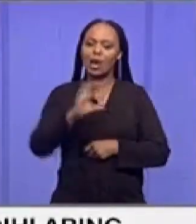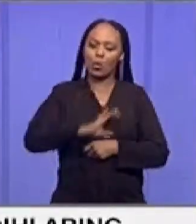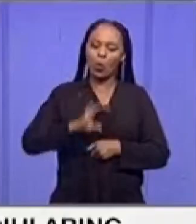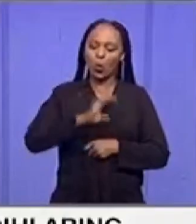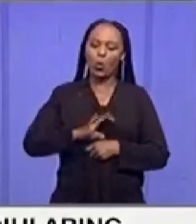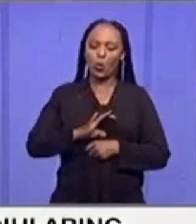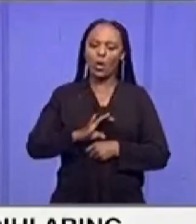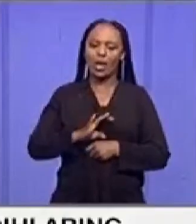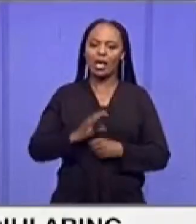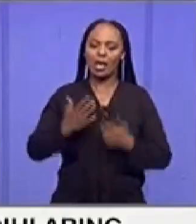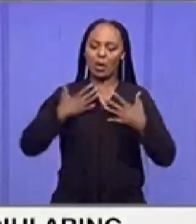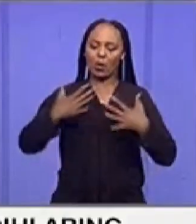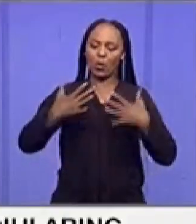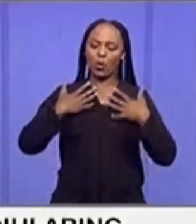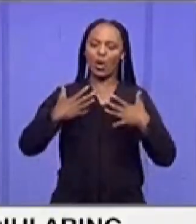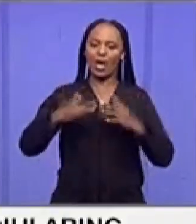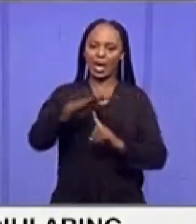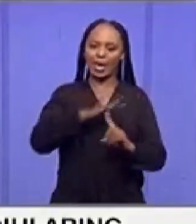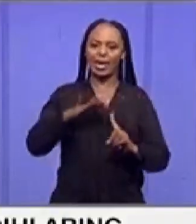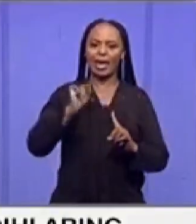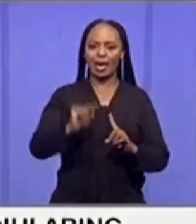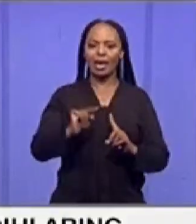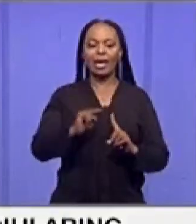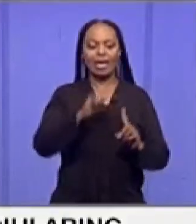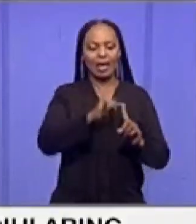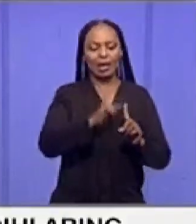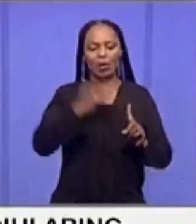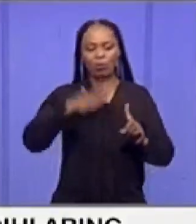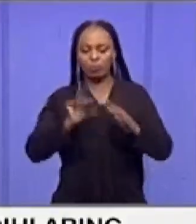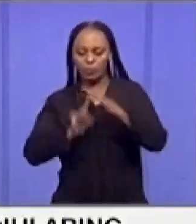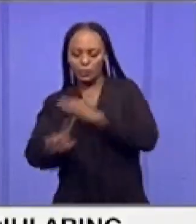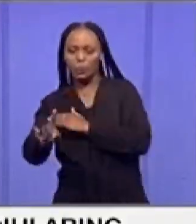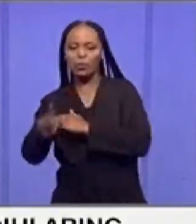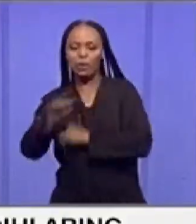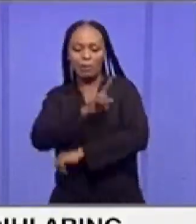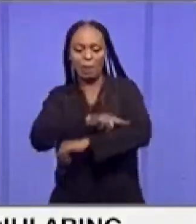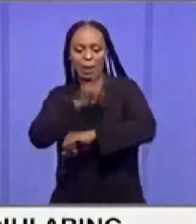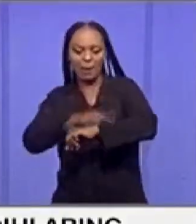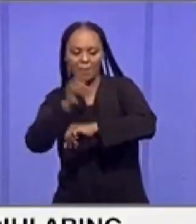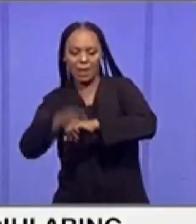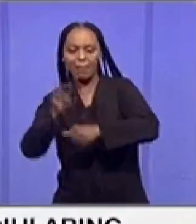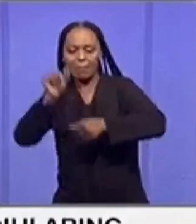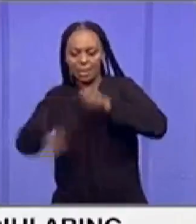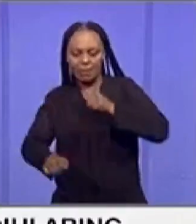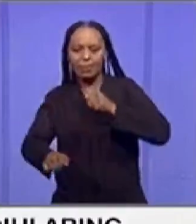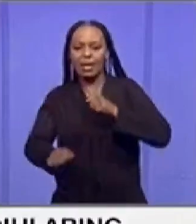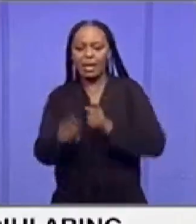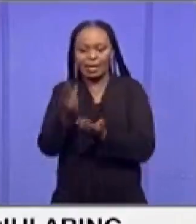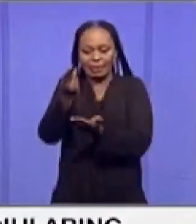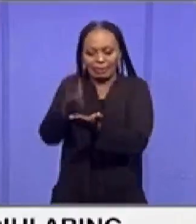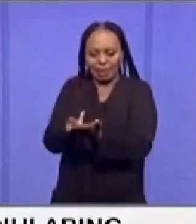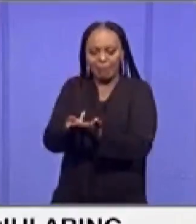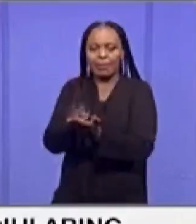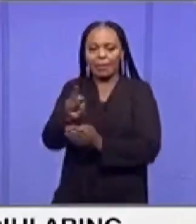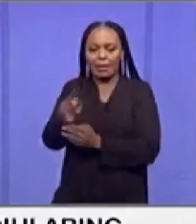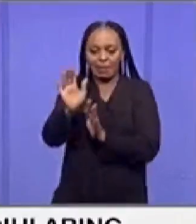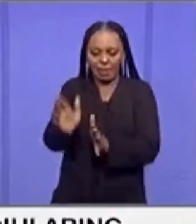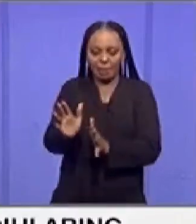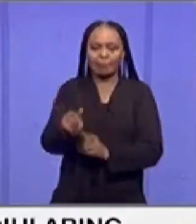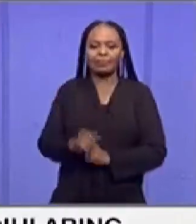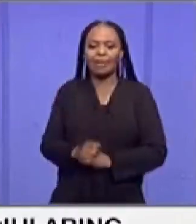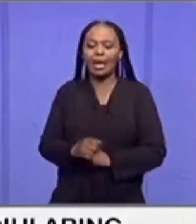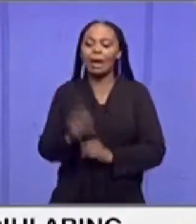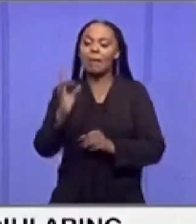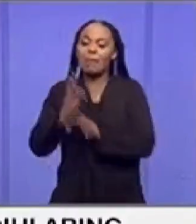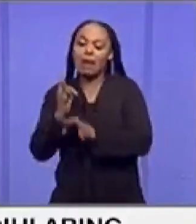area. Ngwana no o tlile o kgahlwe ke hore le yena o batla ho kena batswadi ha ba tsebe ba mo beya sebakeng seo bontate ba tshwanetse ba